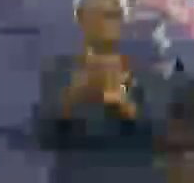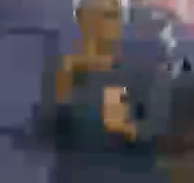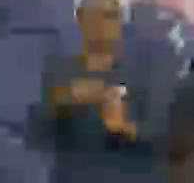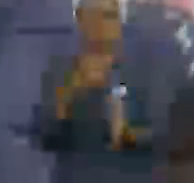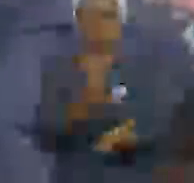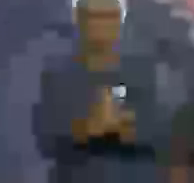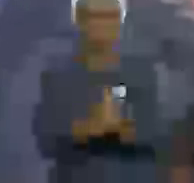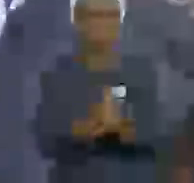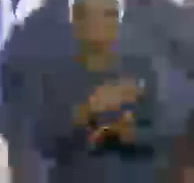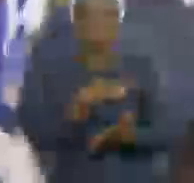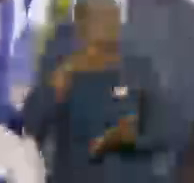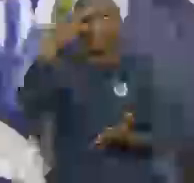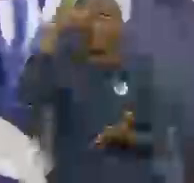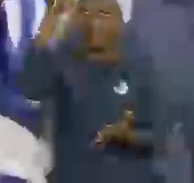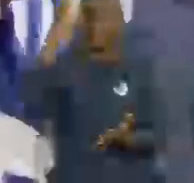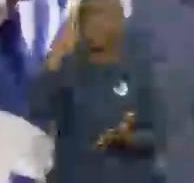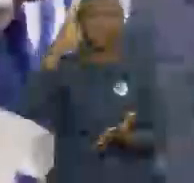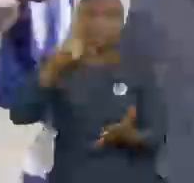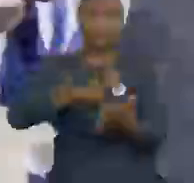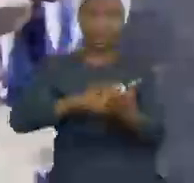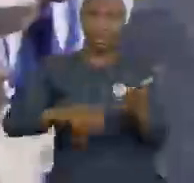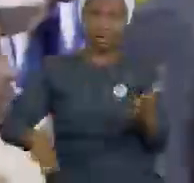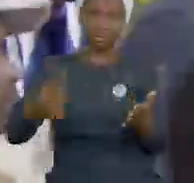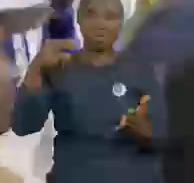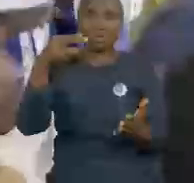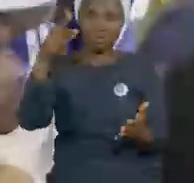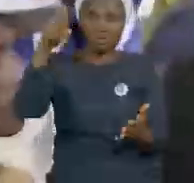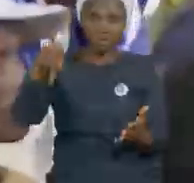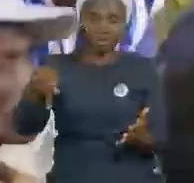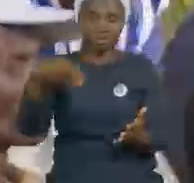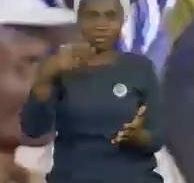And it will take Pharaoh away from your heart.